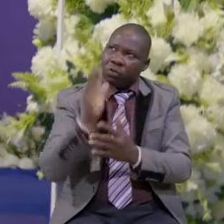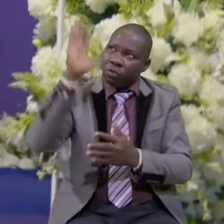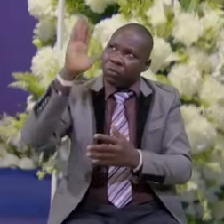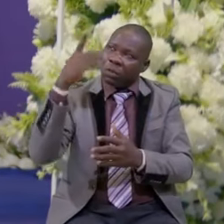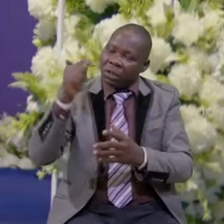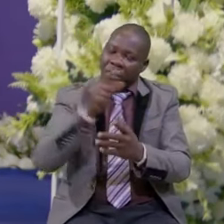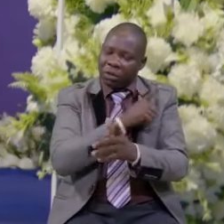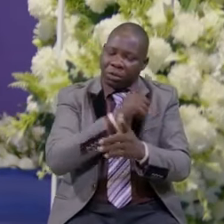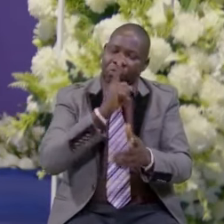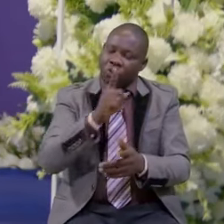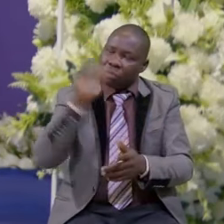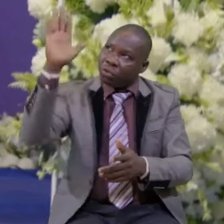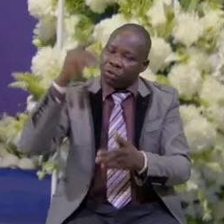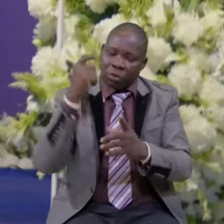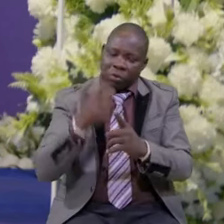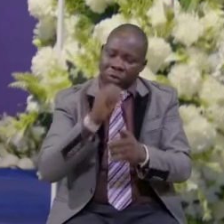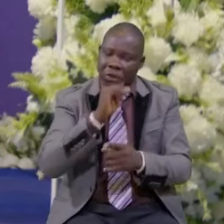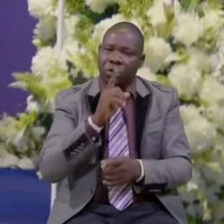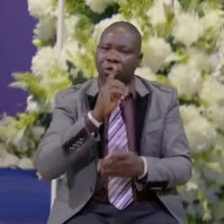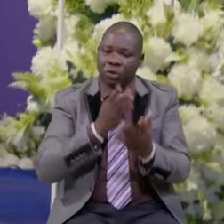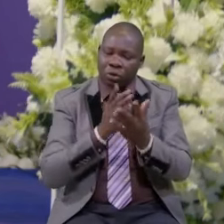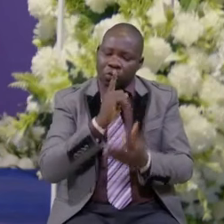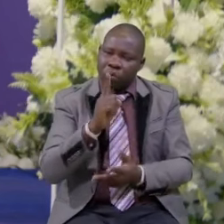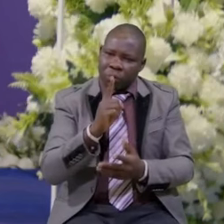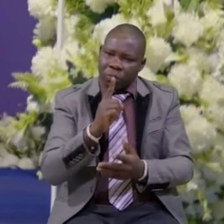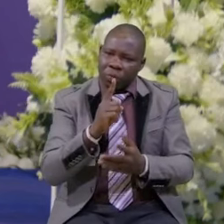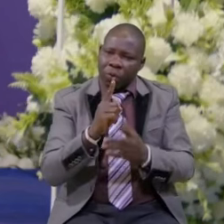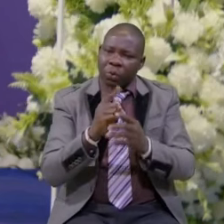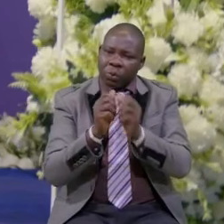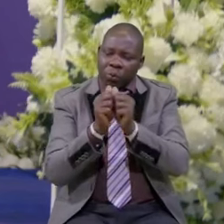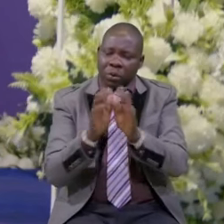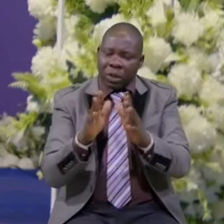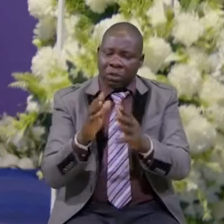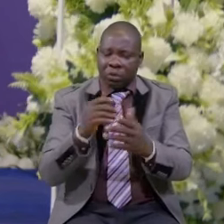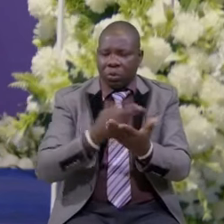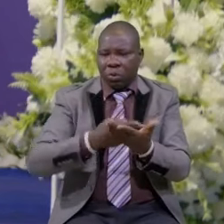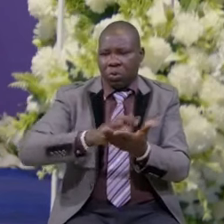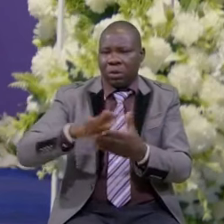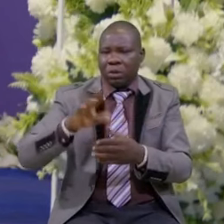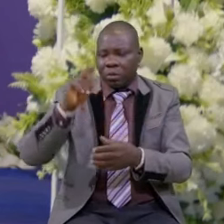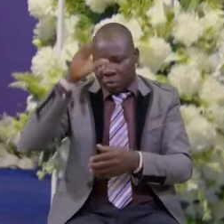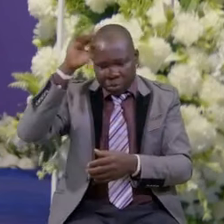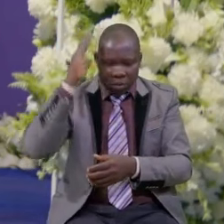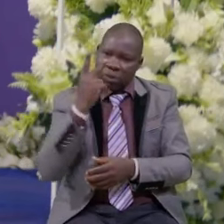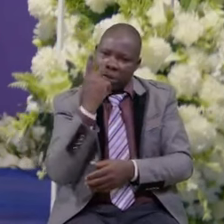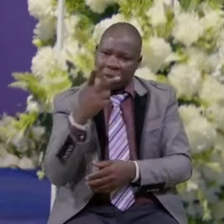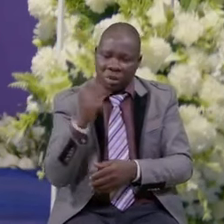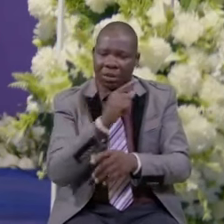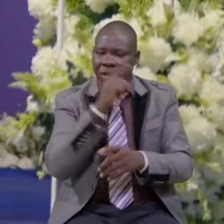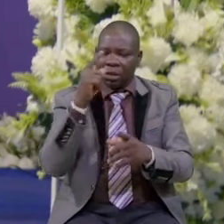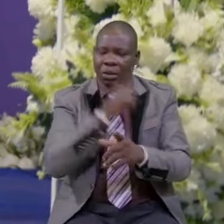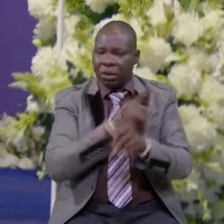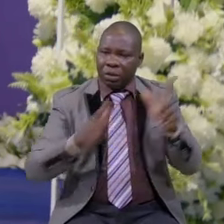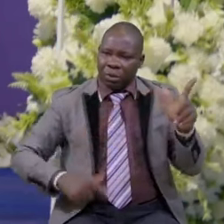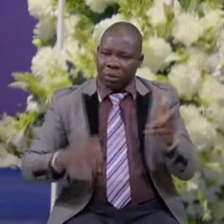with all men and holiness without which no man shall see the Lord. Ah, Pastor, that word holiness,